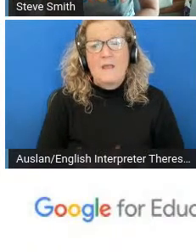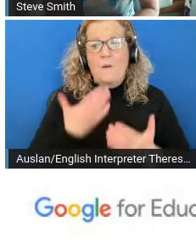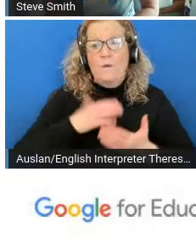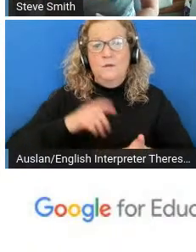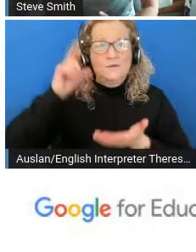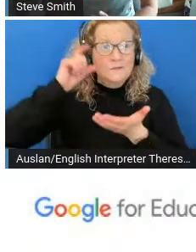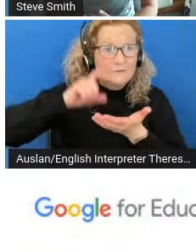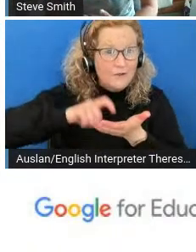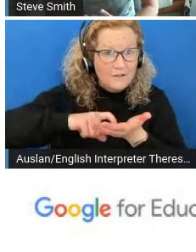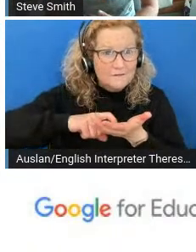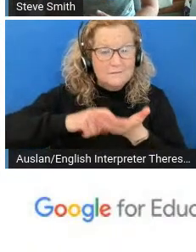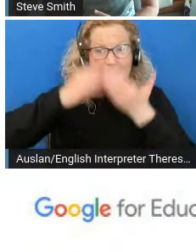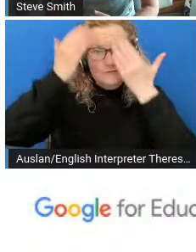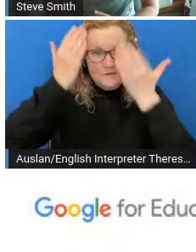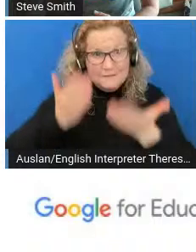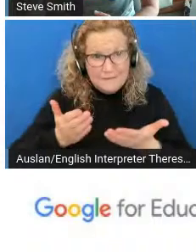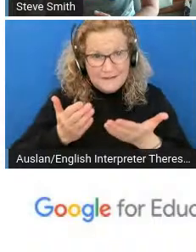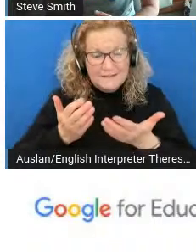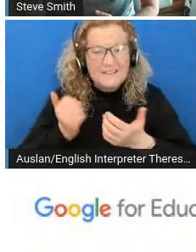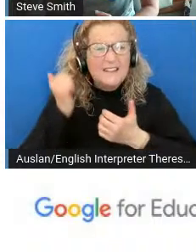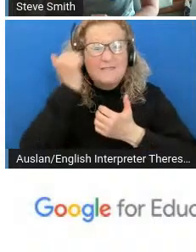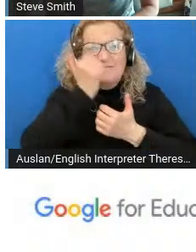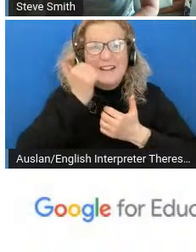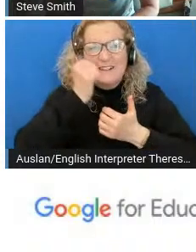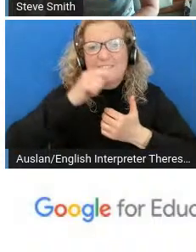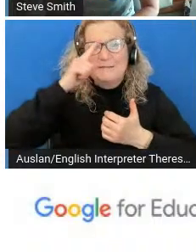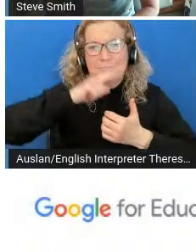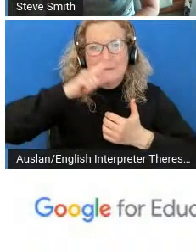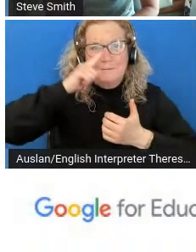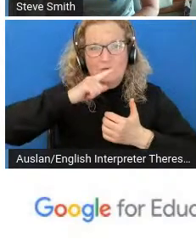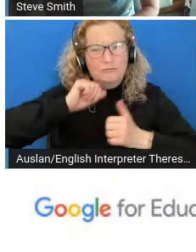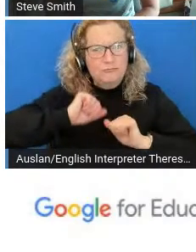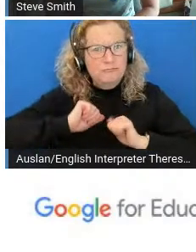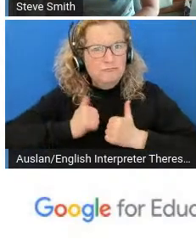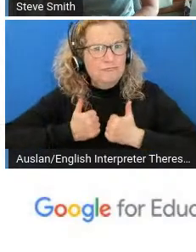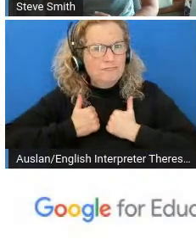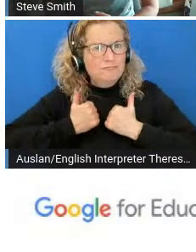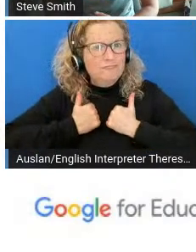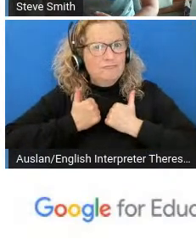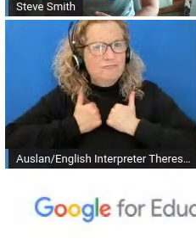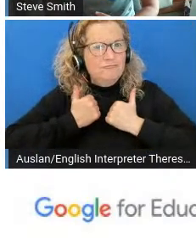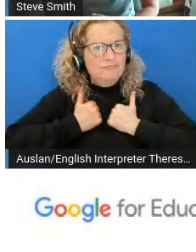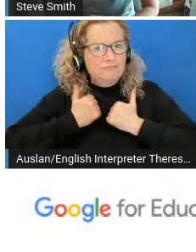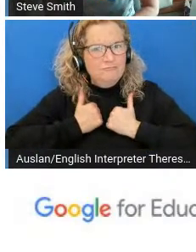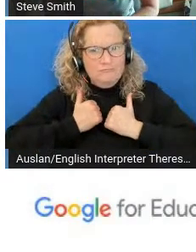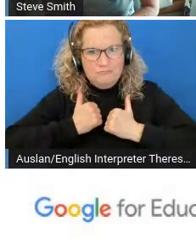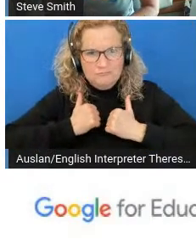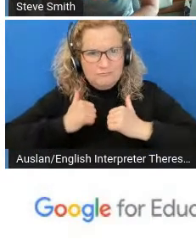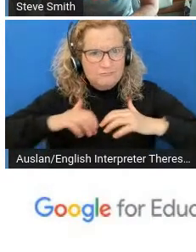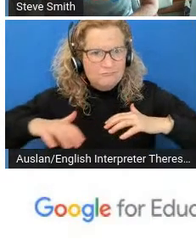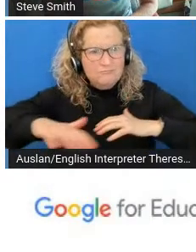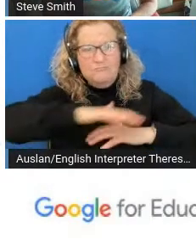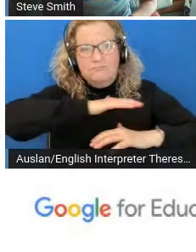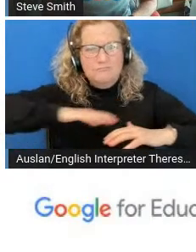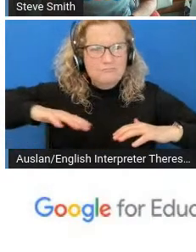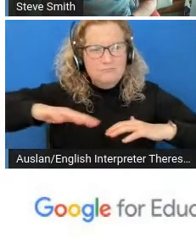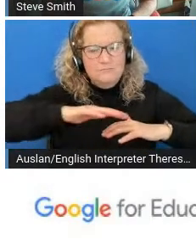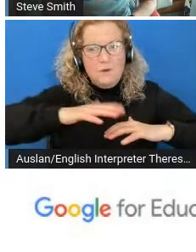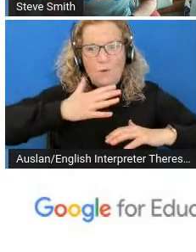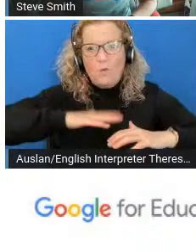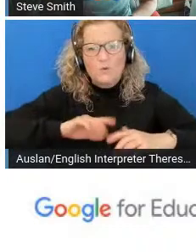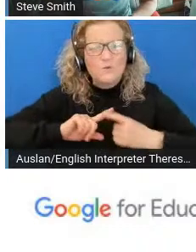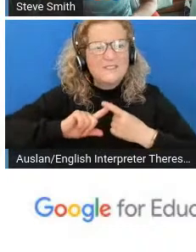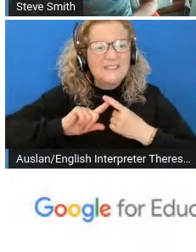respect ngā iwi Māori as the tangata whenua of Aotearoa, and we are committed to upholding the principles of partnership within the Treaty